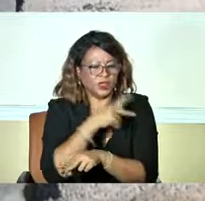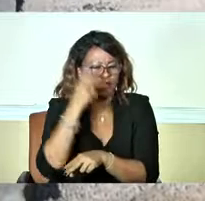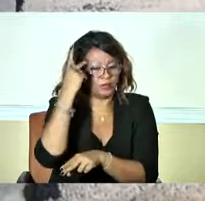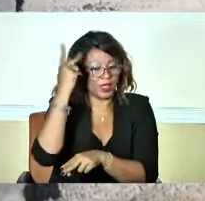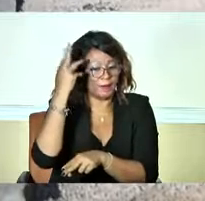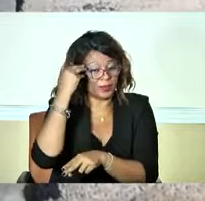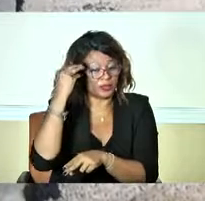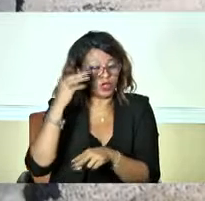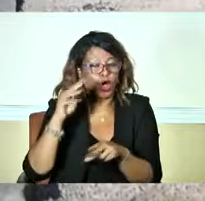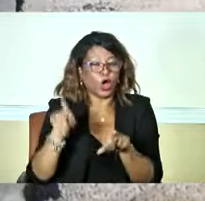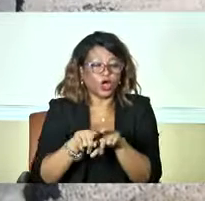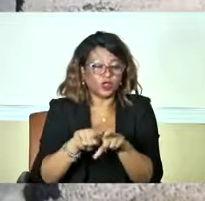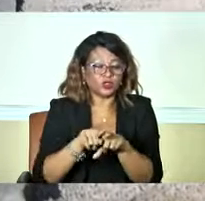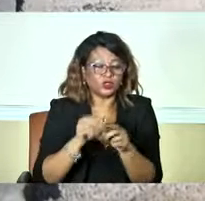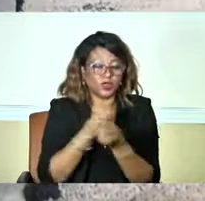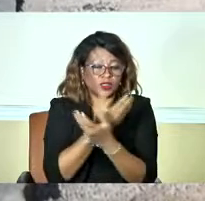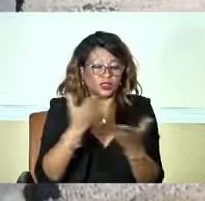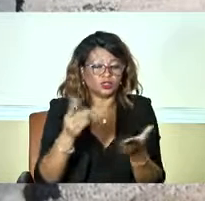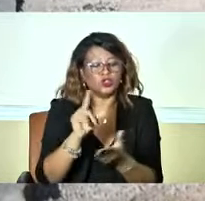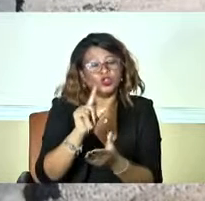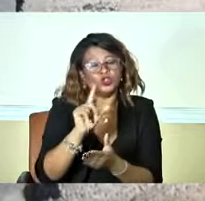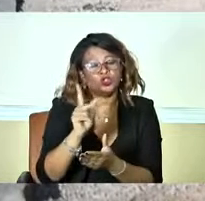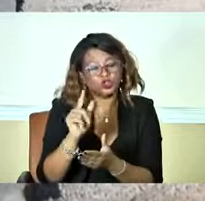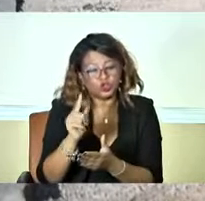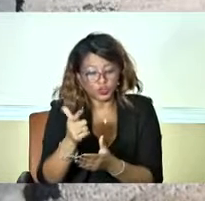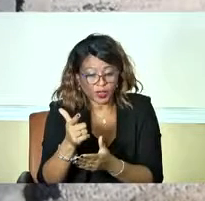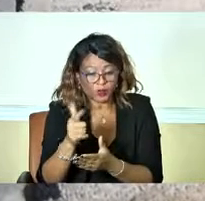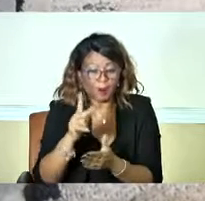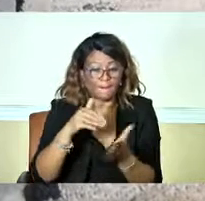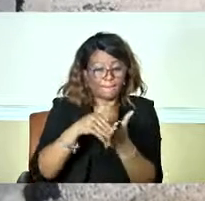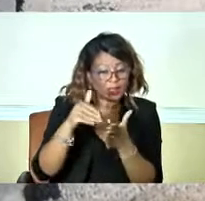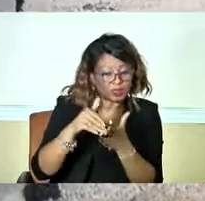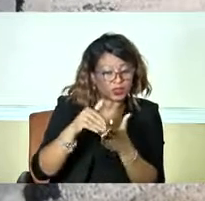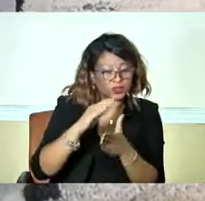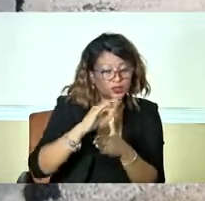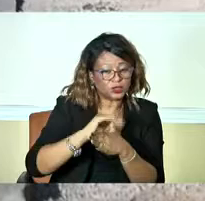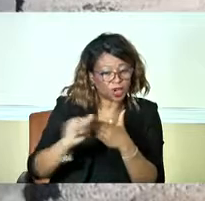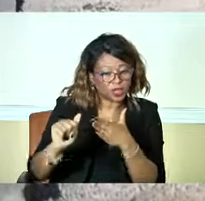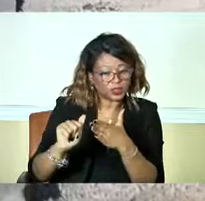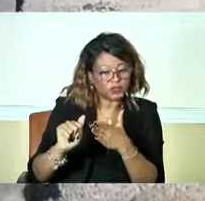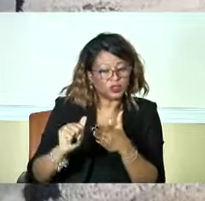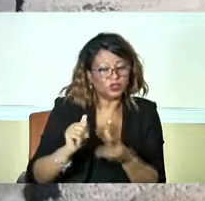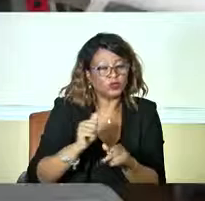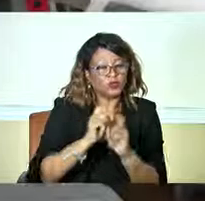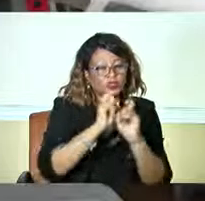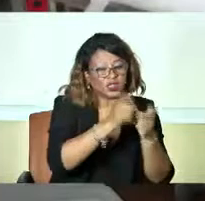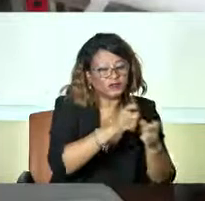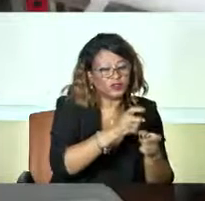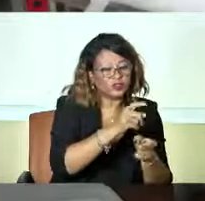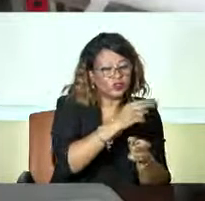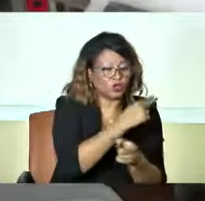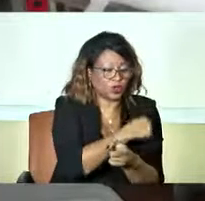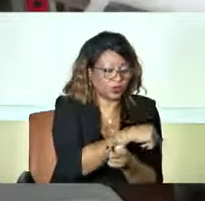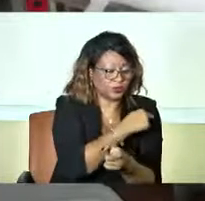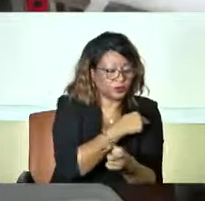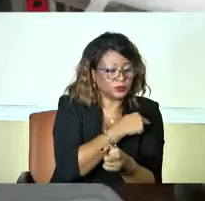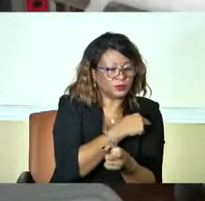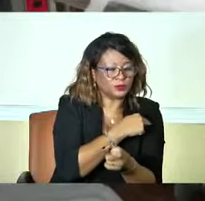Minister also announced that $21 million would be allocated for the Rand Memorial